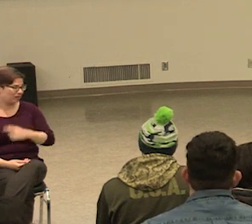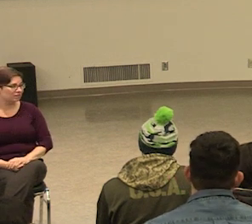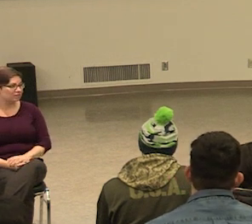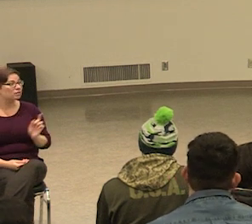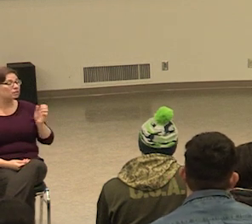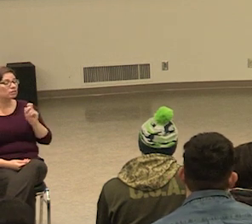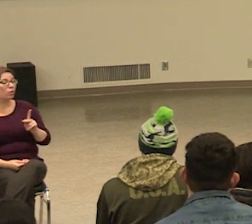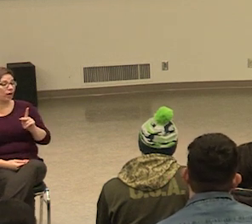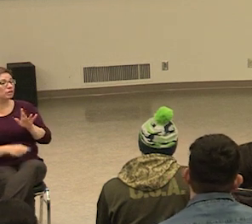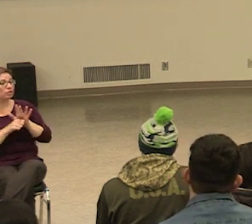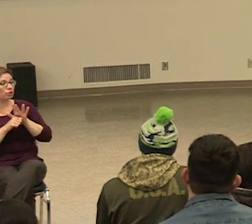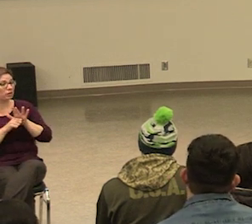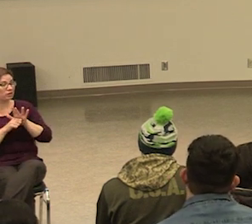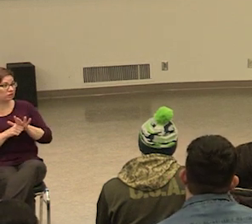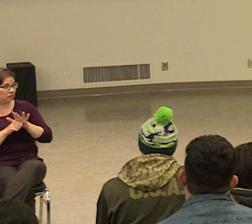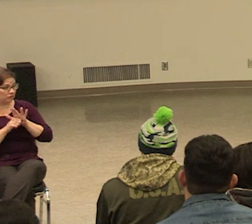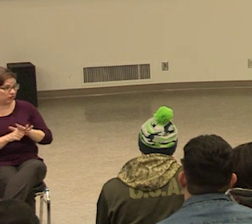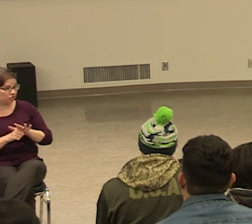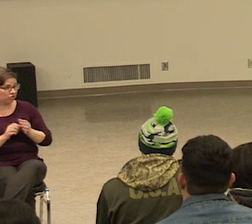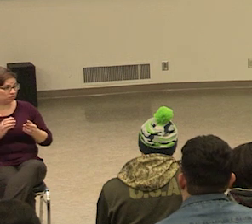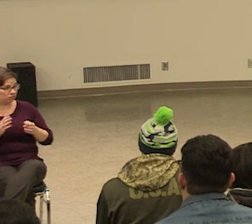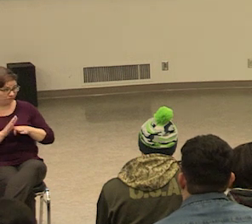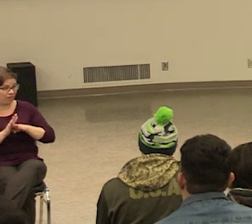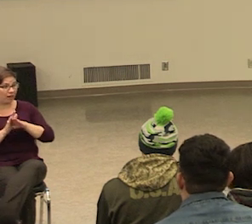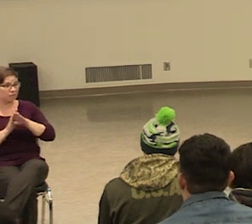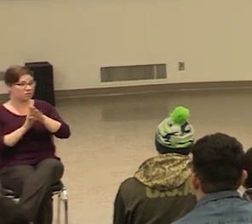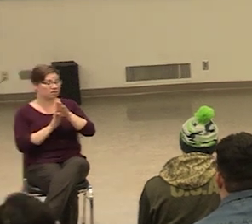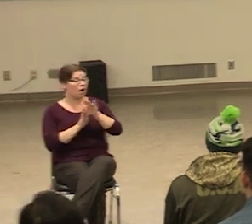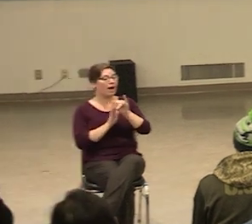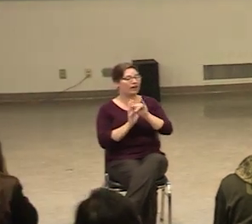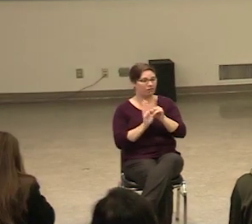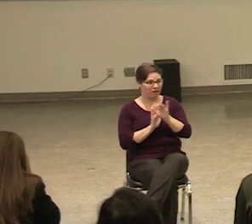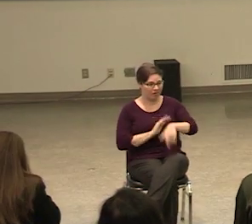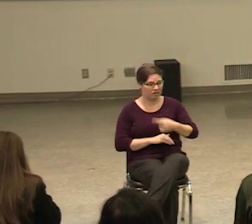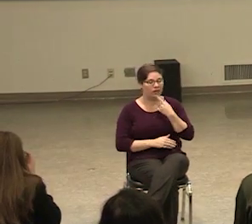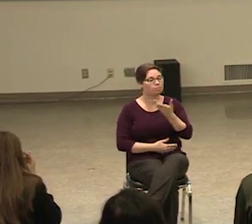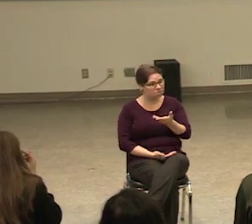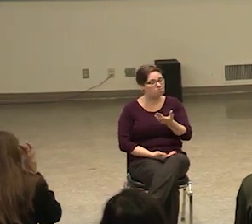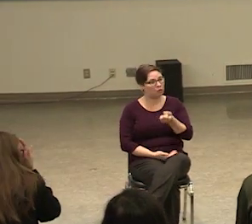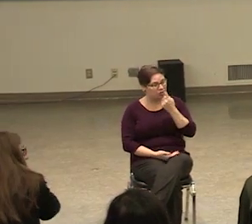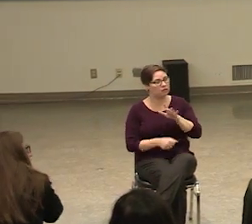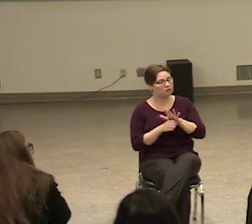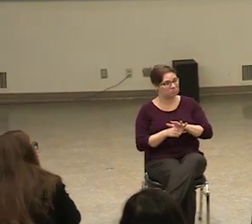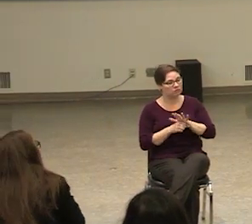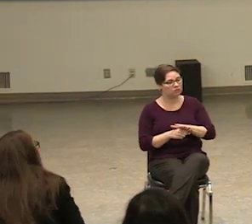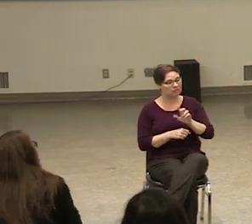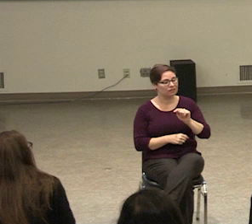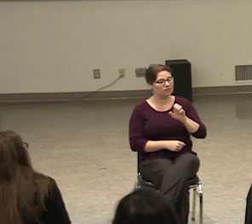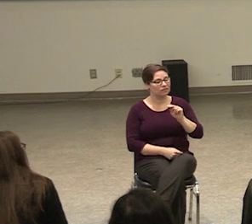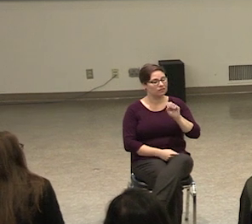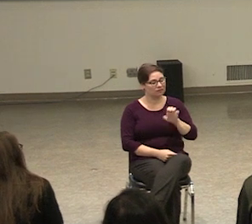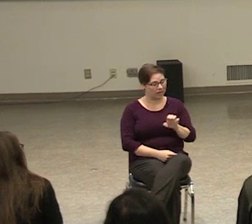So as tension arises, naming that and engaging that. I think sometimes that tension is the impetus that we're gonna learn something, we may be